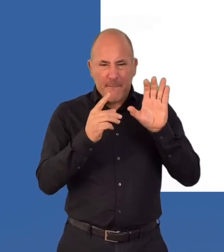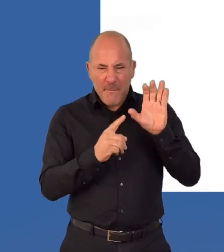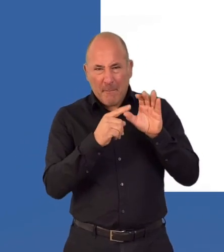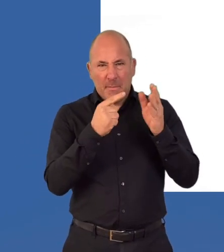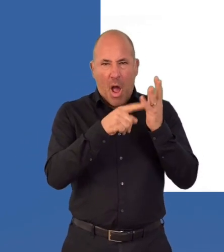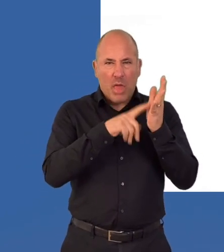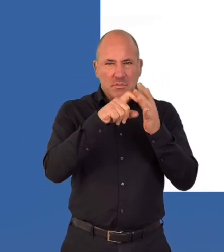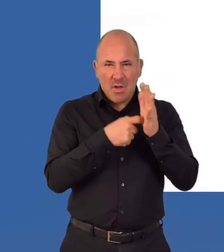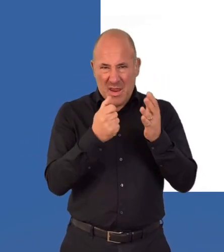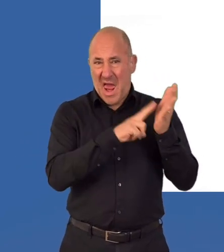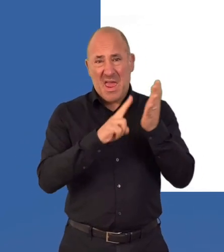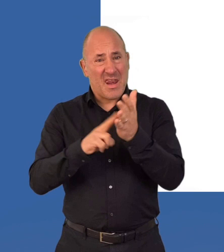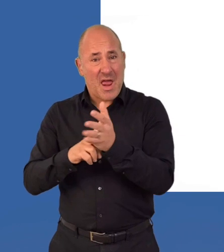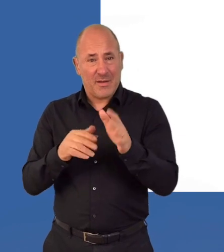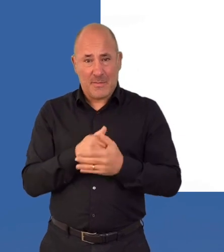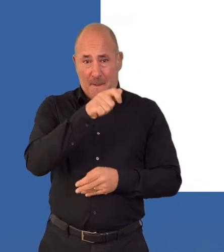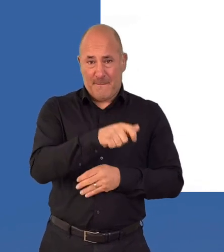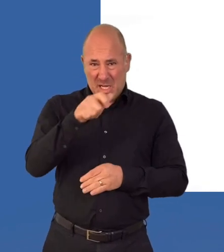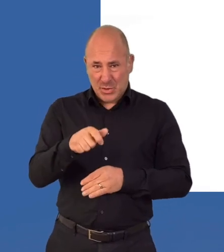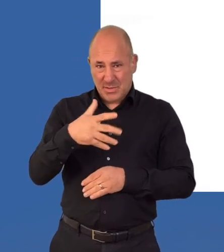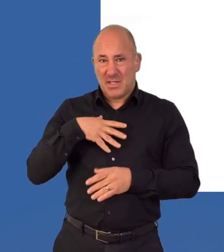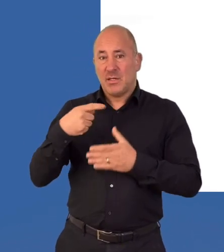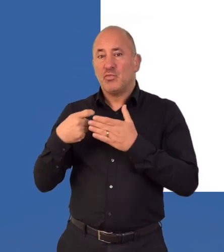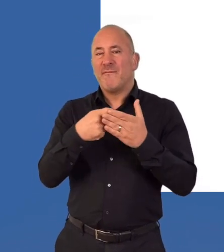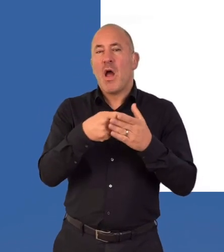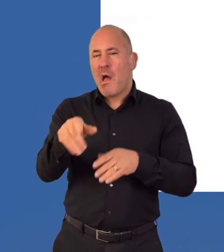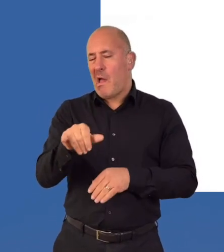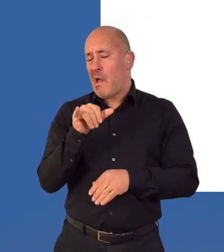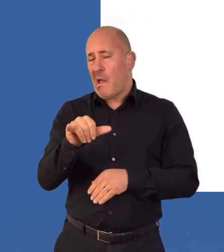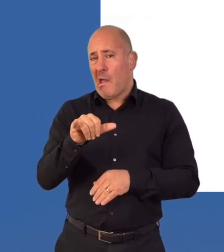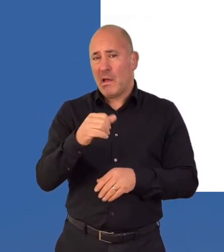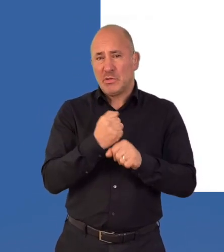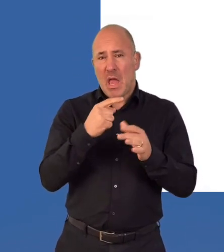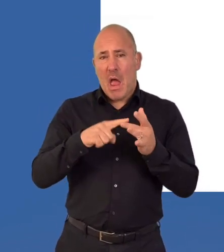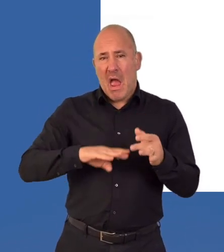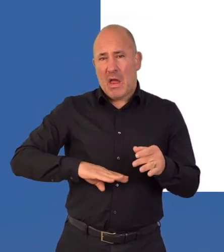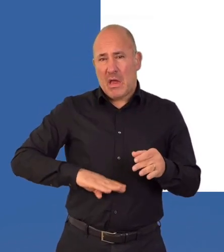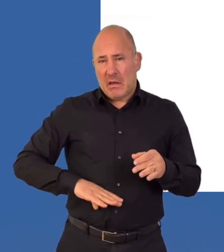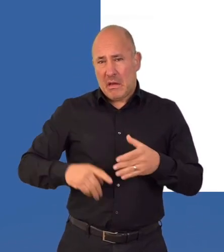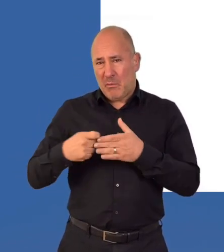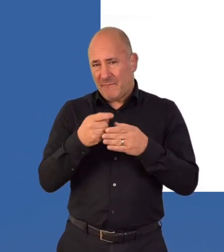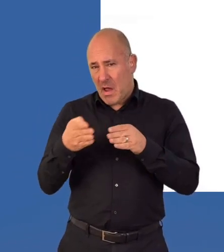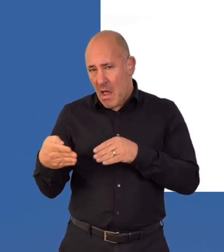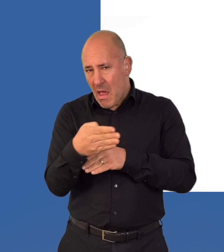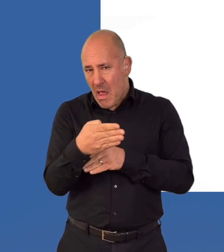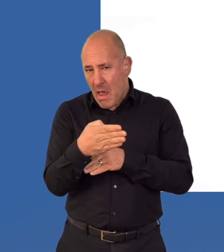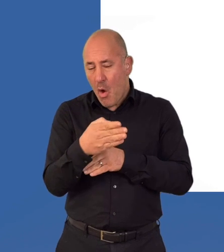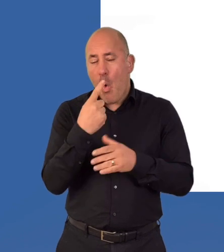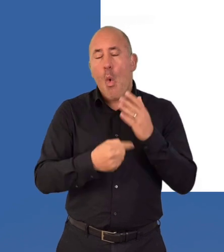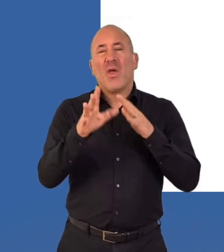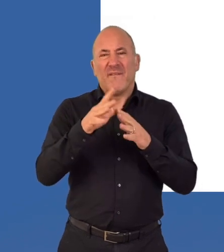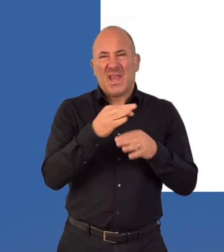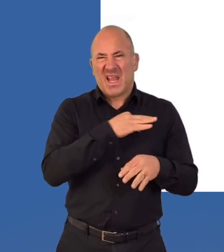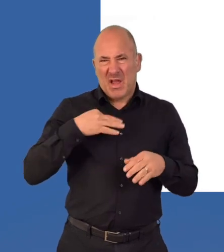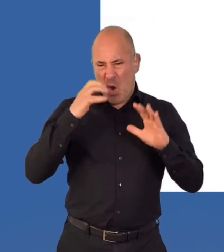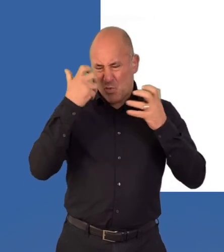These patients only need to be referred on a suspected lower GI referral pathway if there is serious ongoing